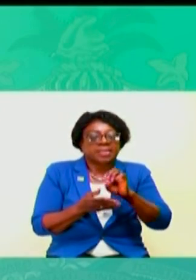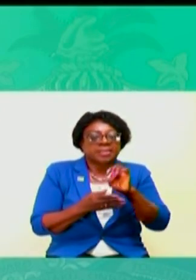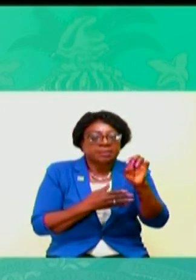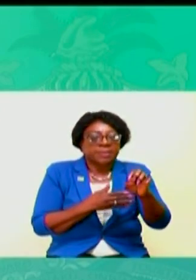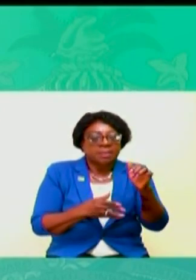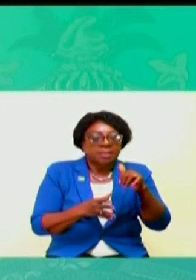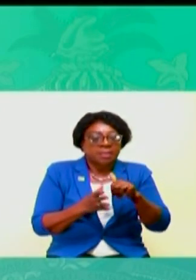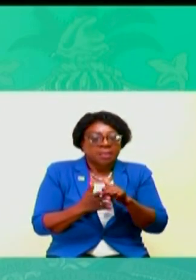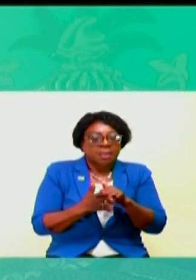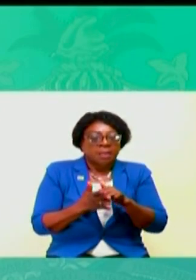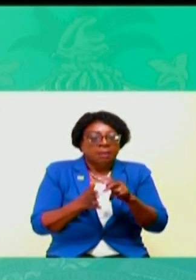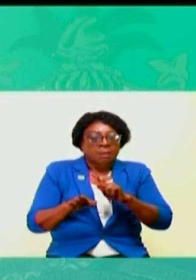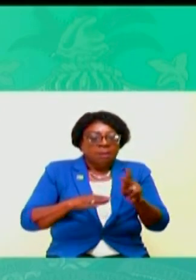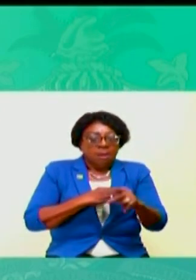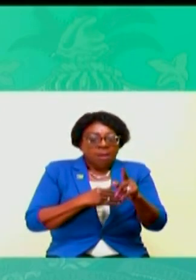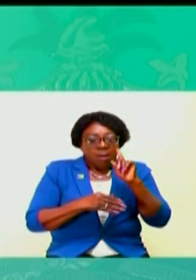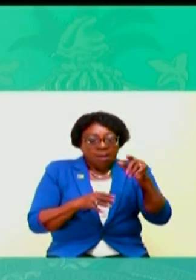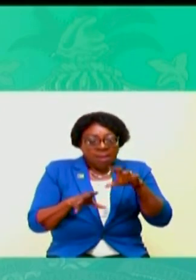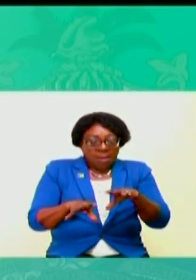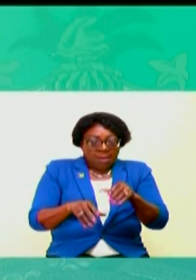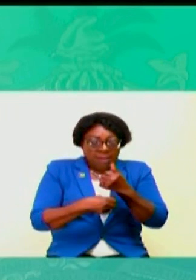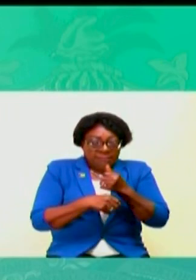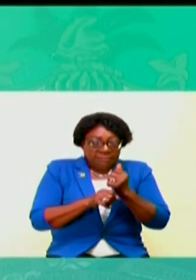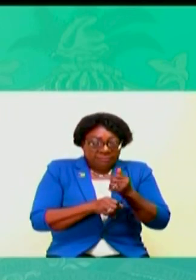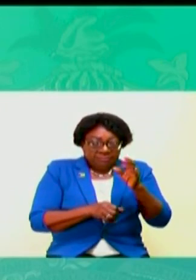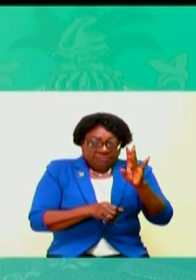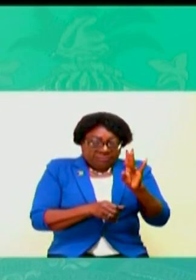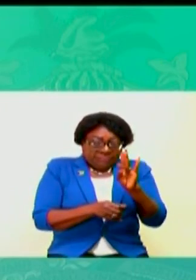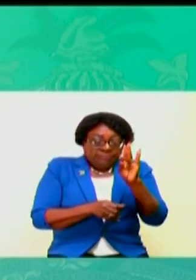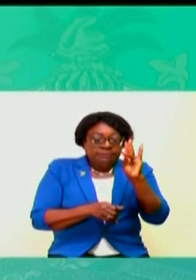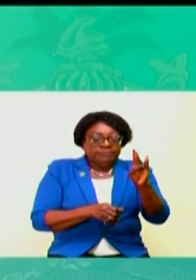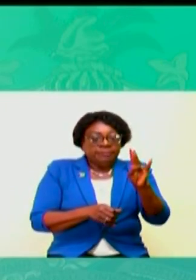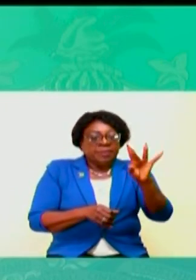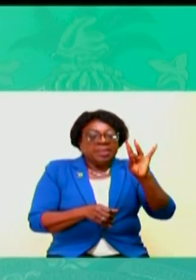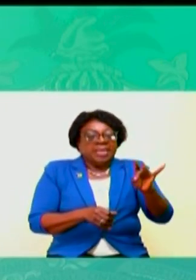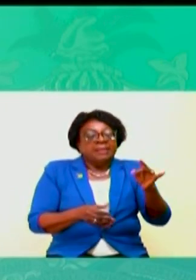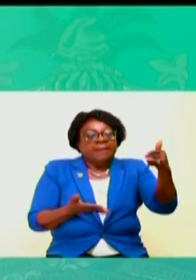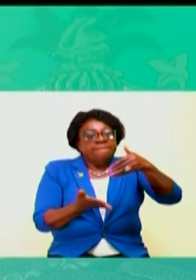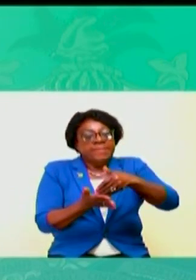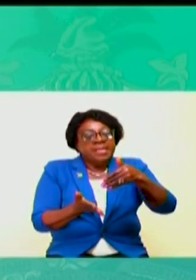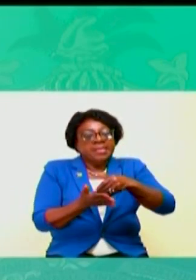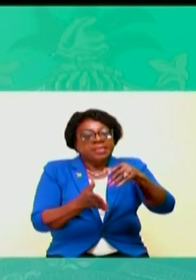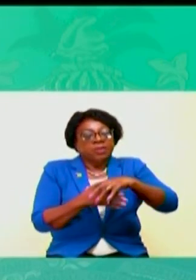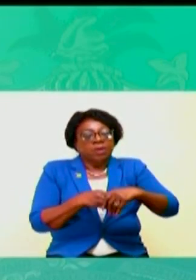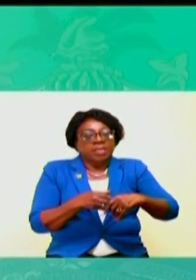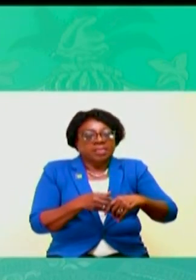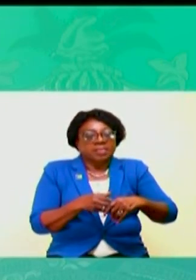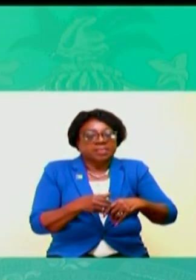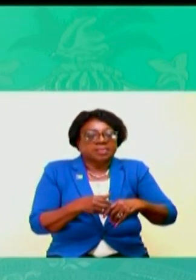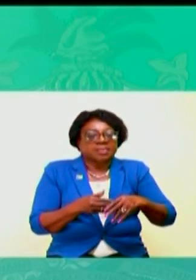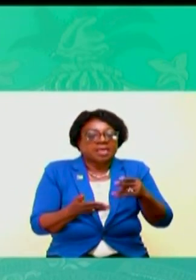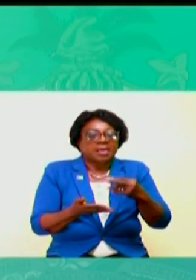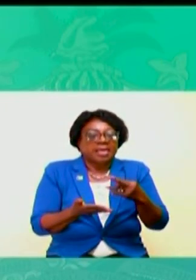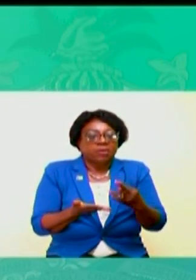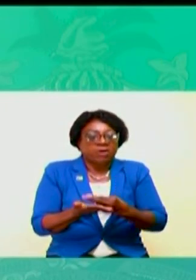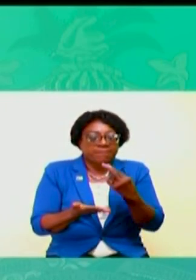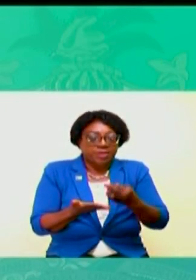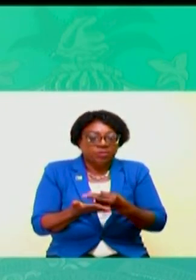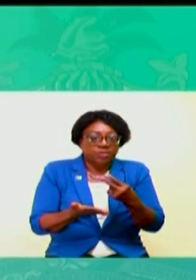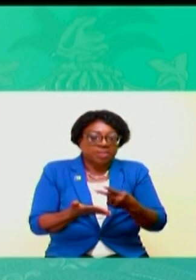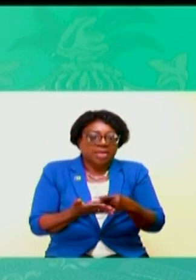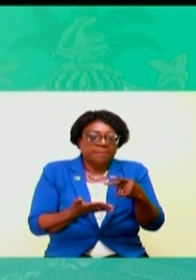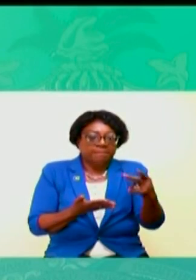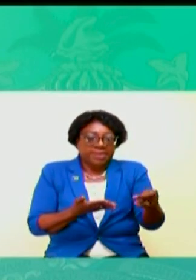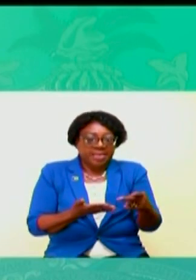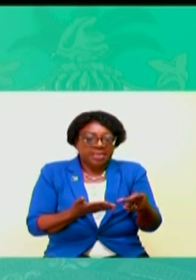that the port will earn $78 million in revenue and pay a lease to the government of